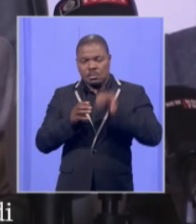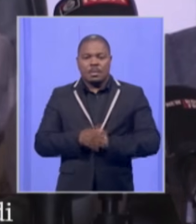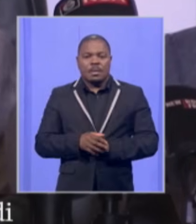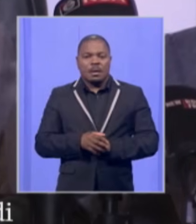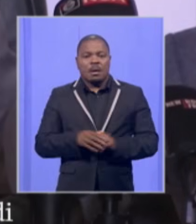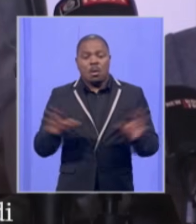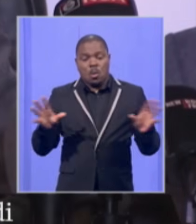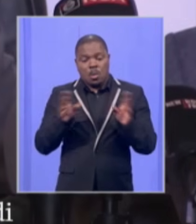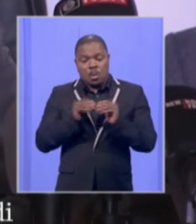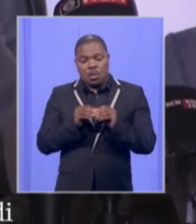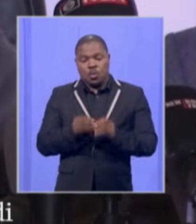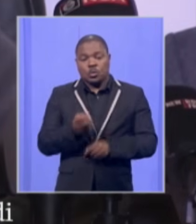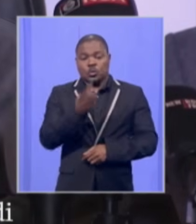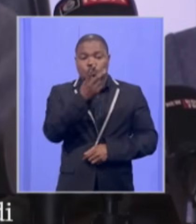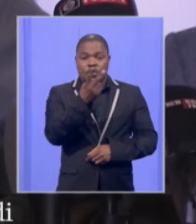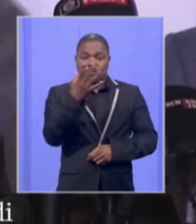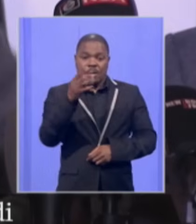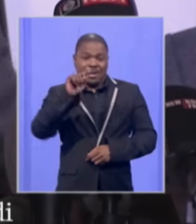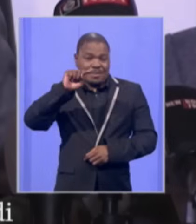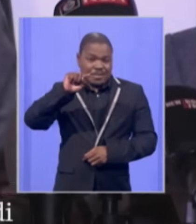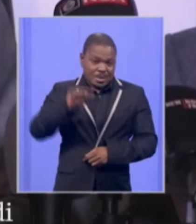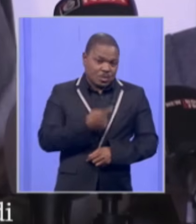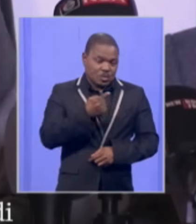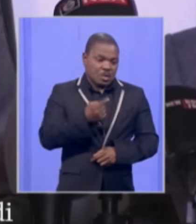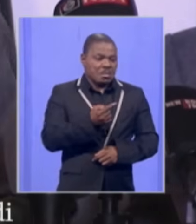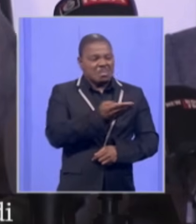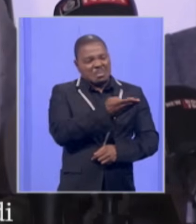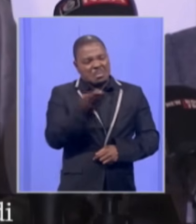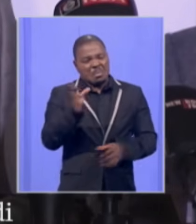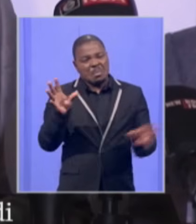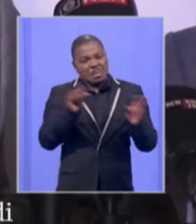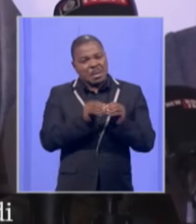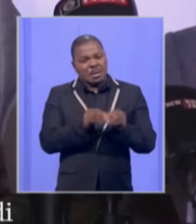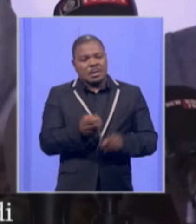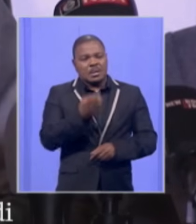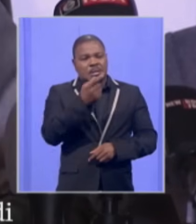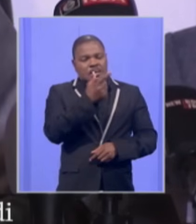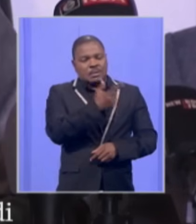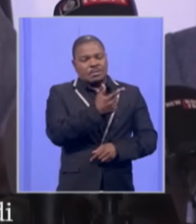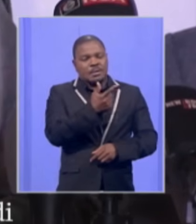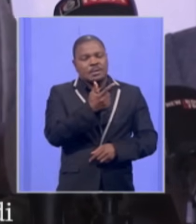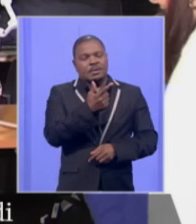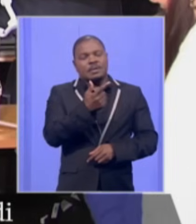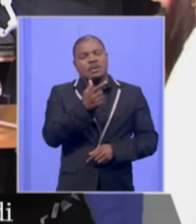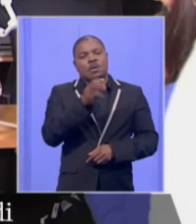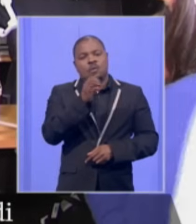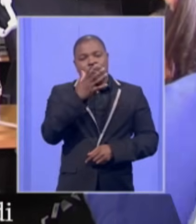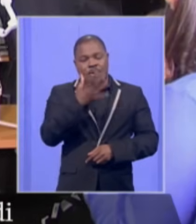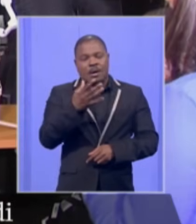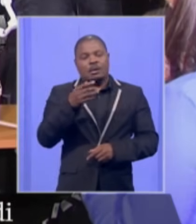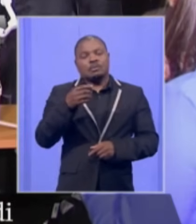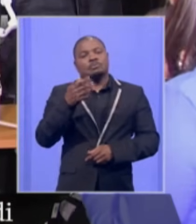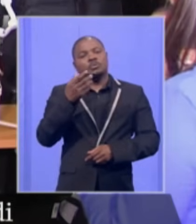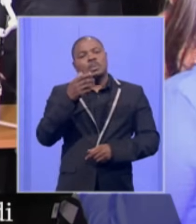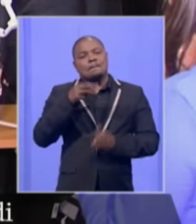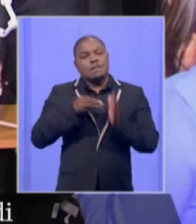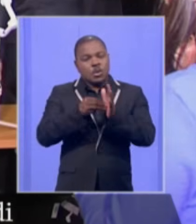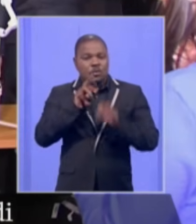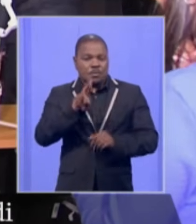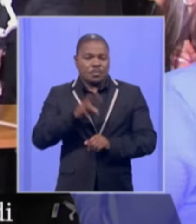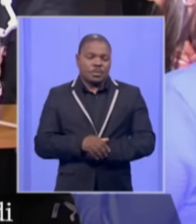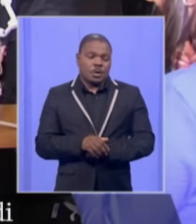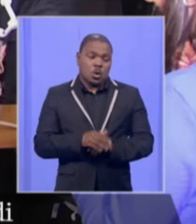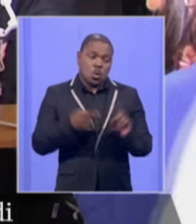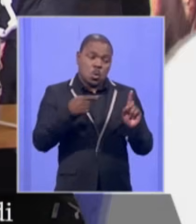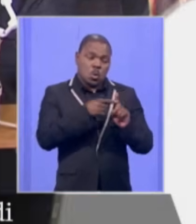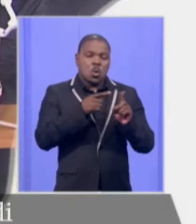be 25,000 of them. They will cost 725 million rand. Tona o itsisitse gape setlhopha sa